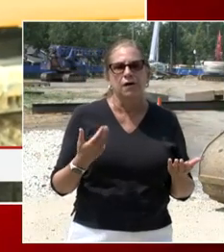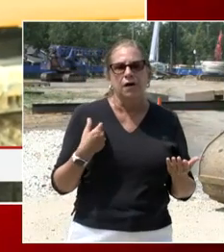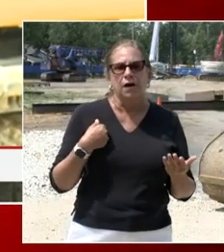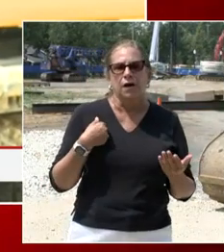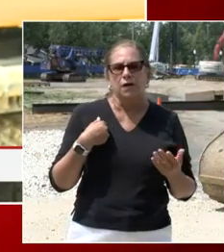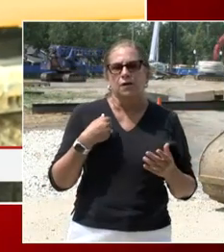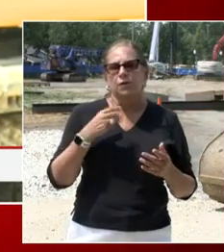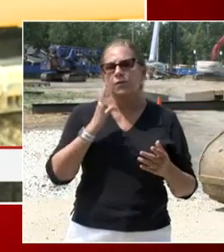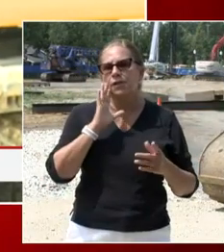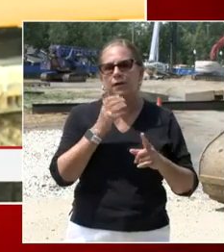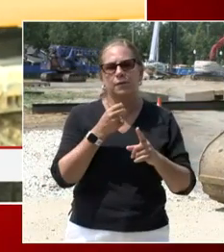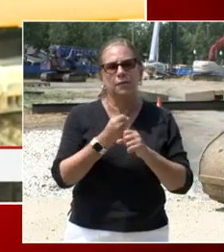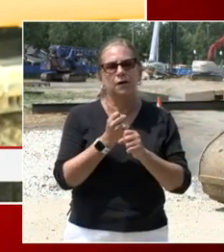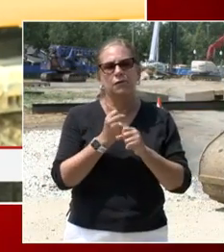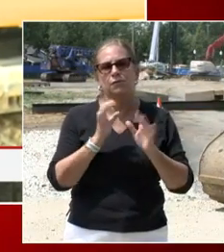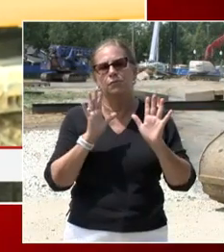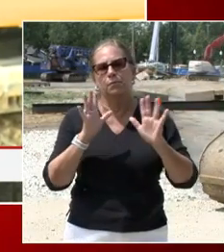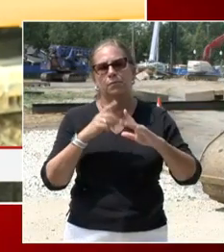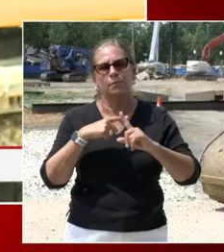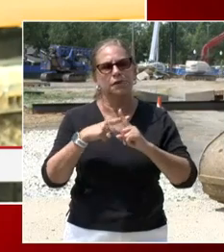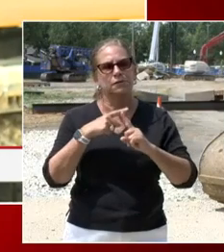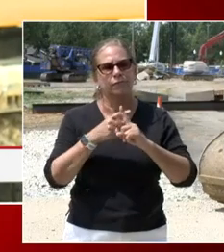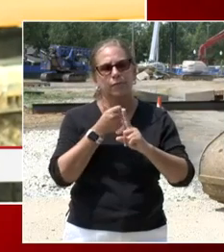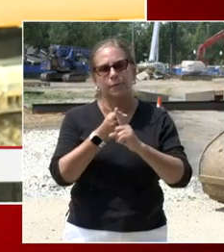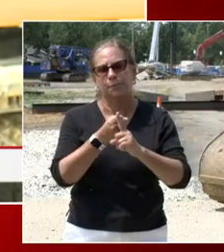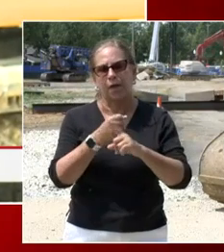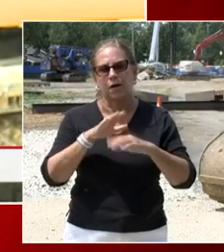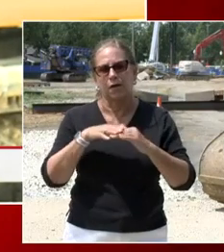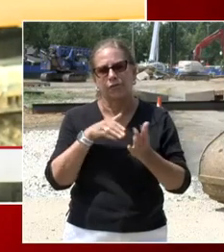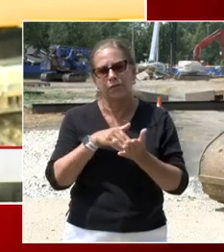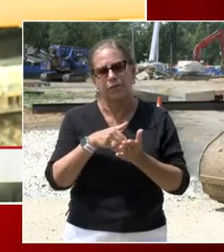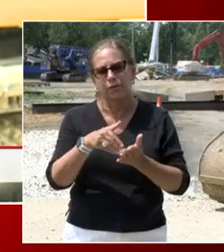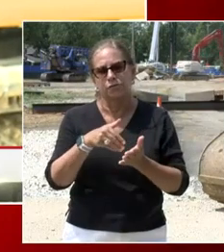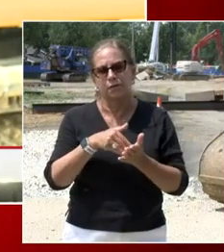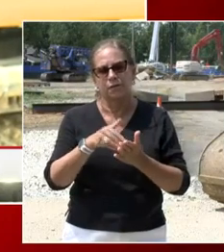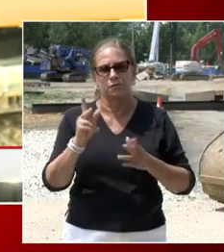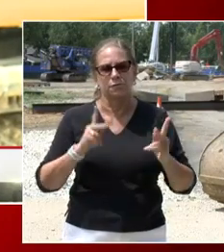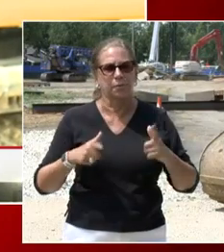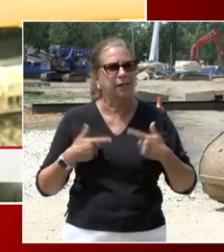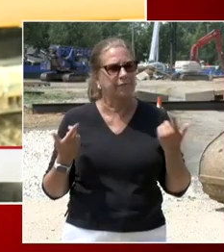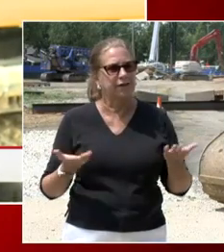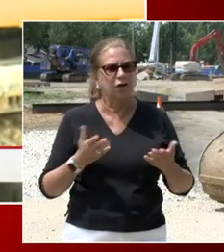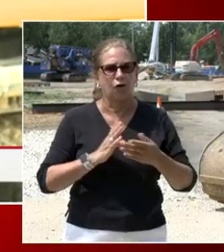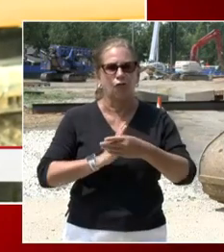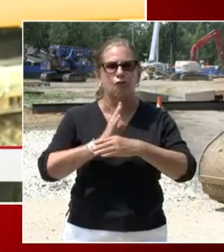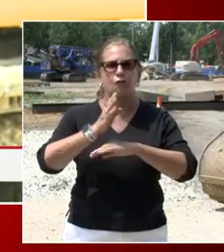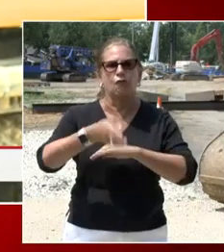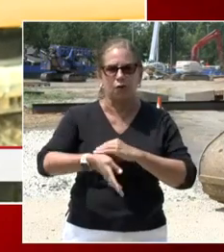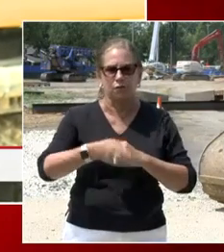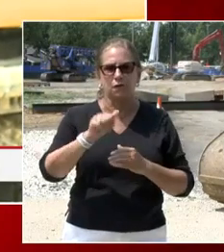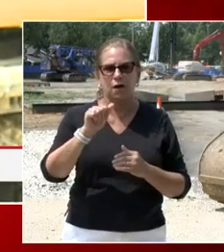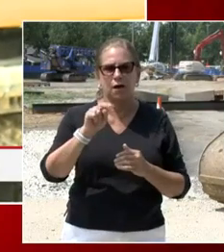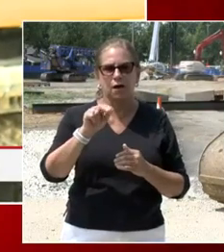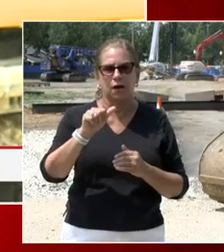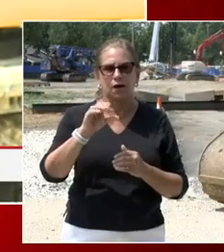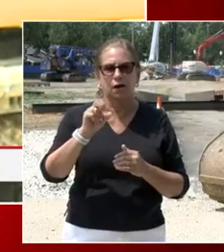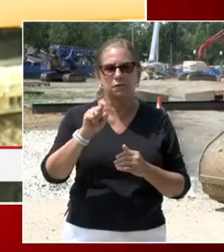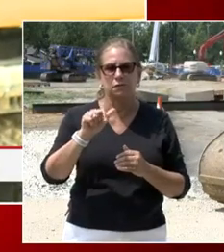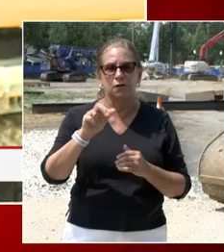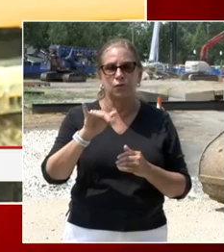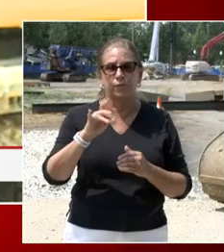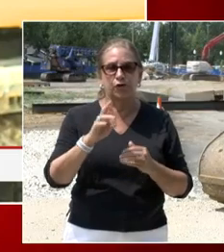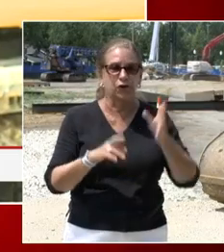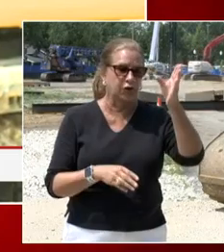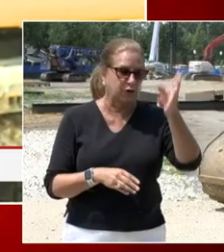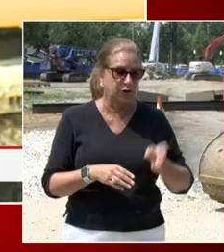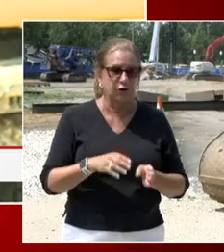Anacostia, and this new site will give us the opportunity to welcome that even further. We're humbled by the support of the mayor and